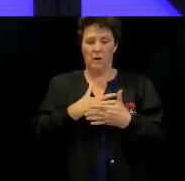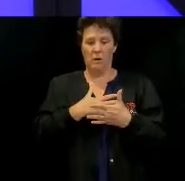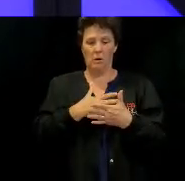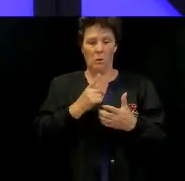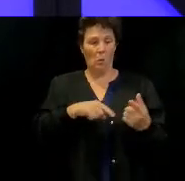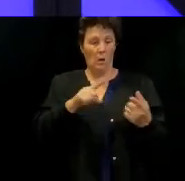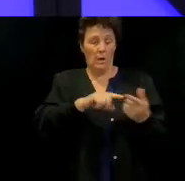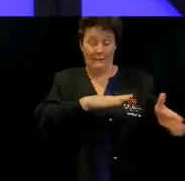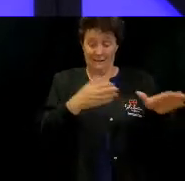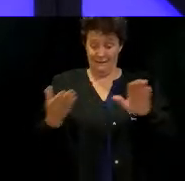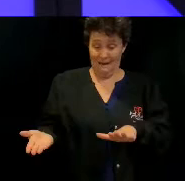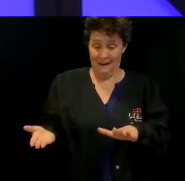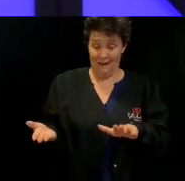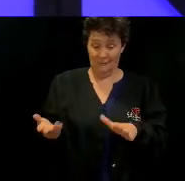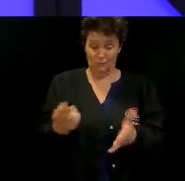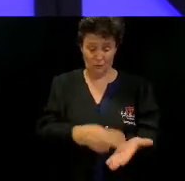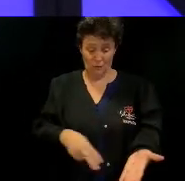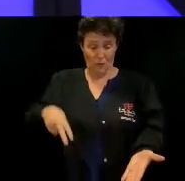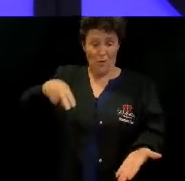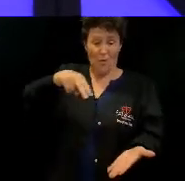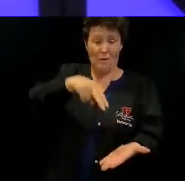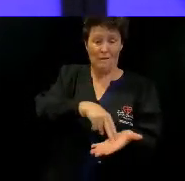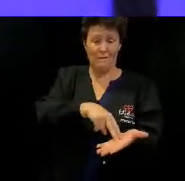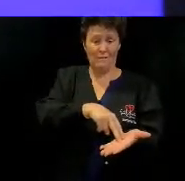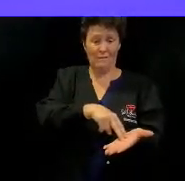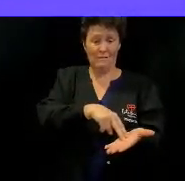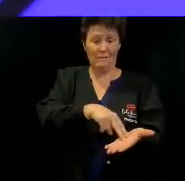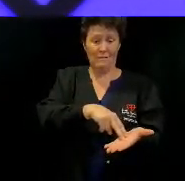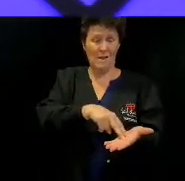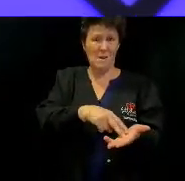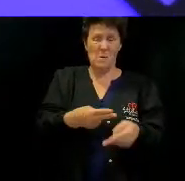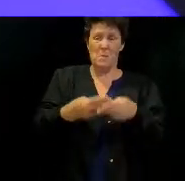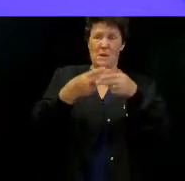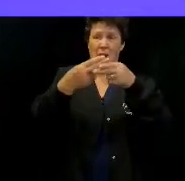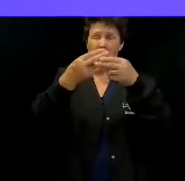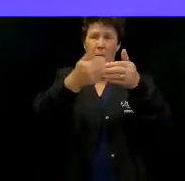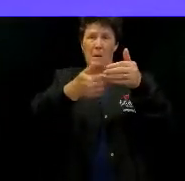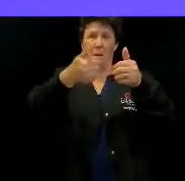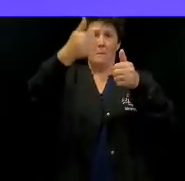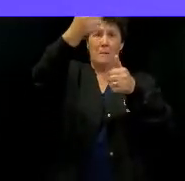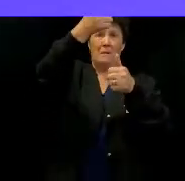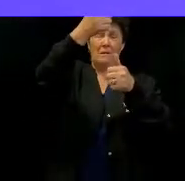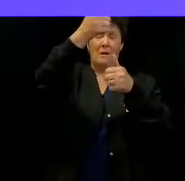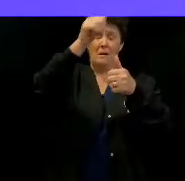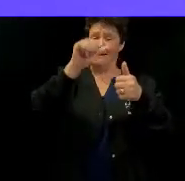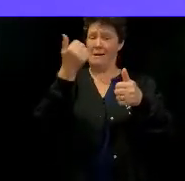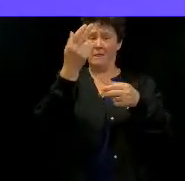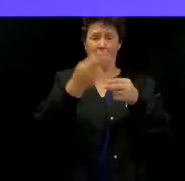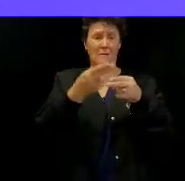Amen. Why was Jesus given a name above every name? You know why that was? He resurrected.